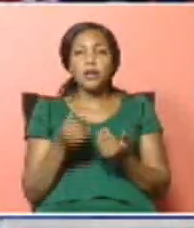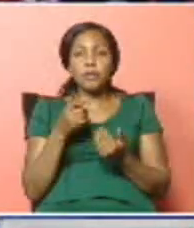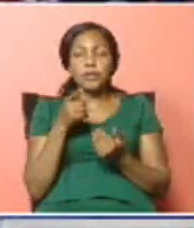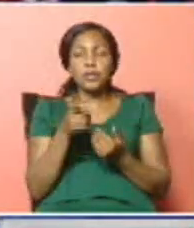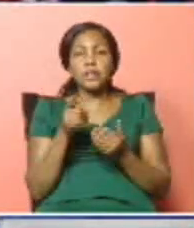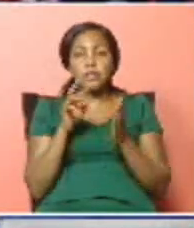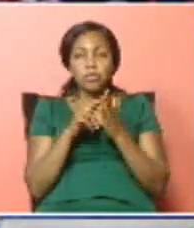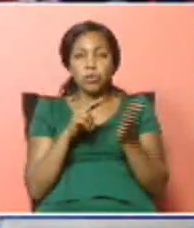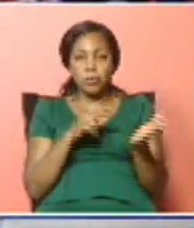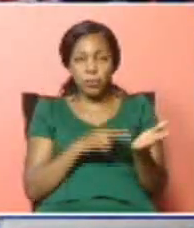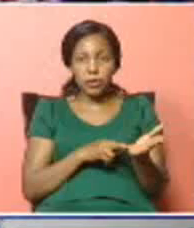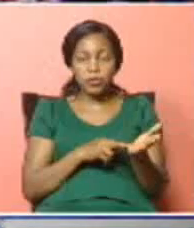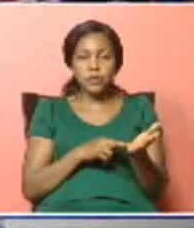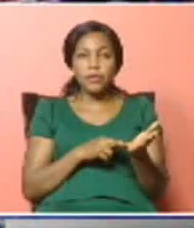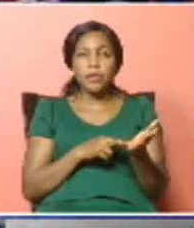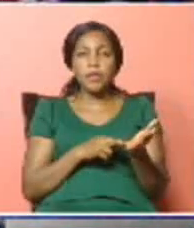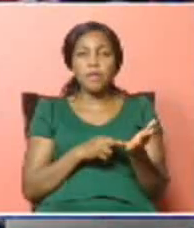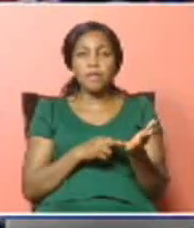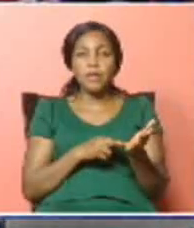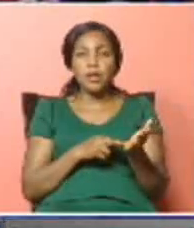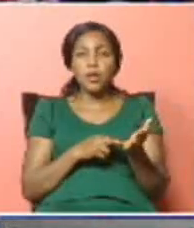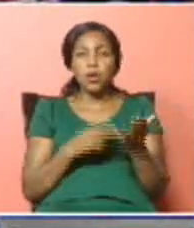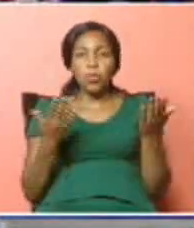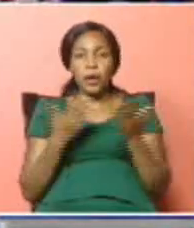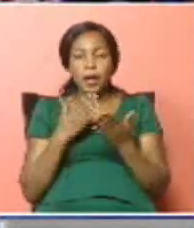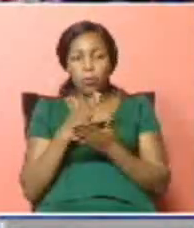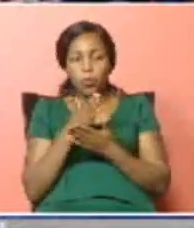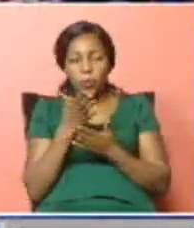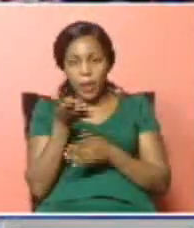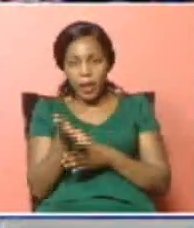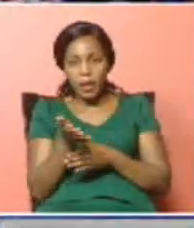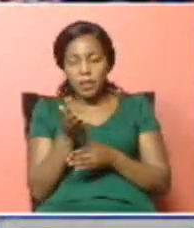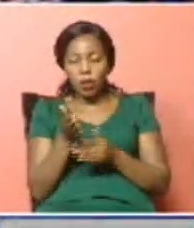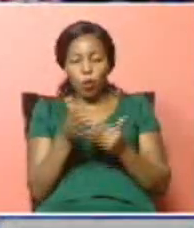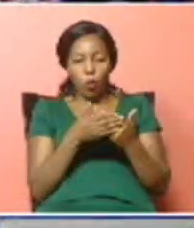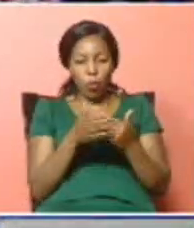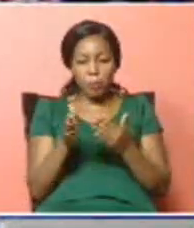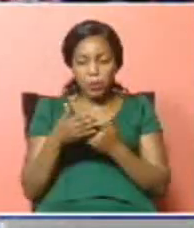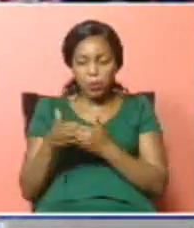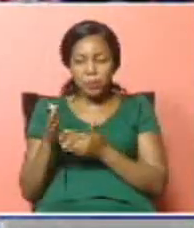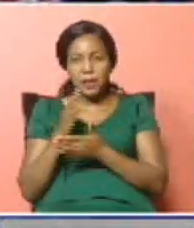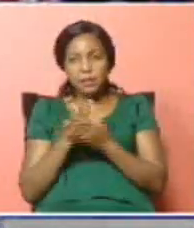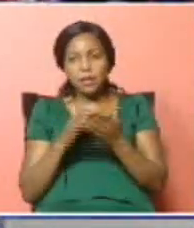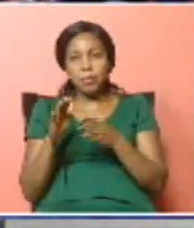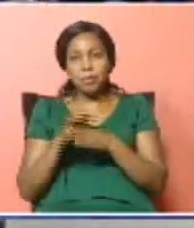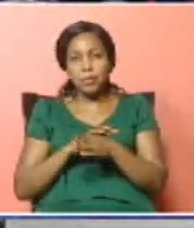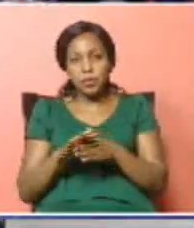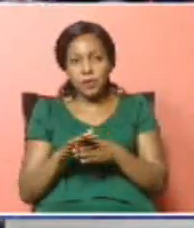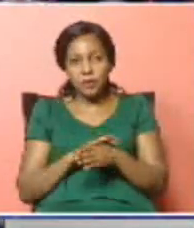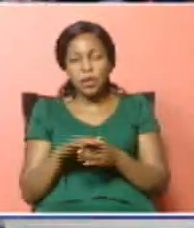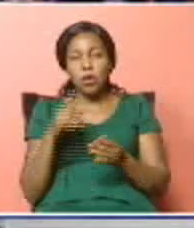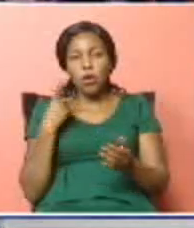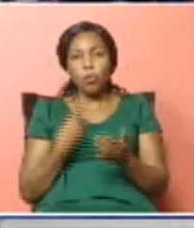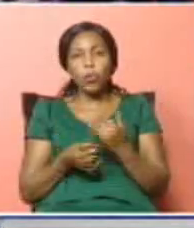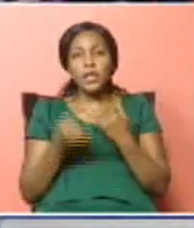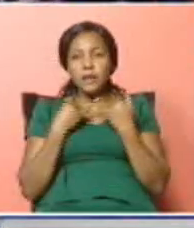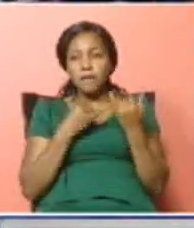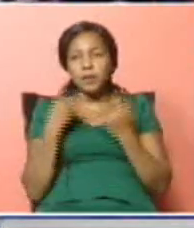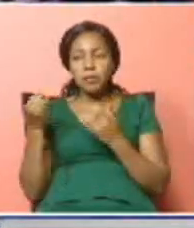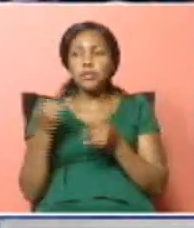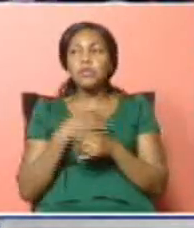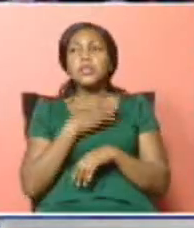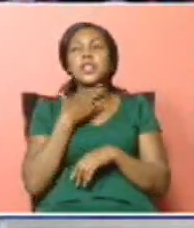in June. In June. When we had, is it partial lifting of the lockdown? What informed the need for